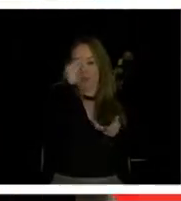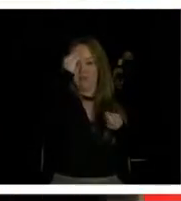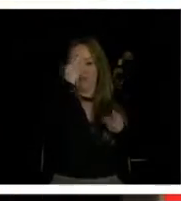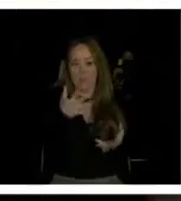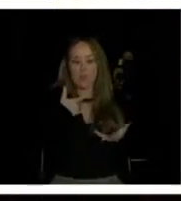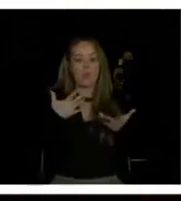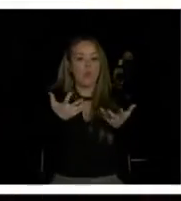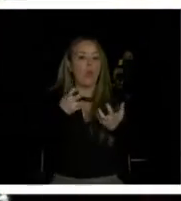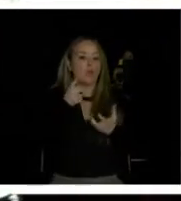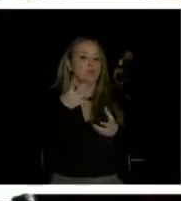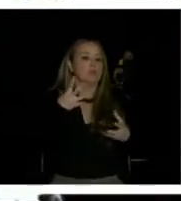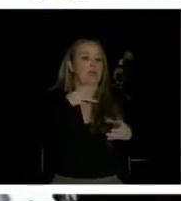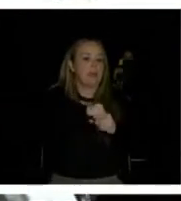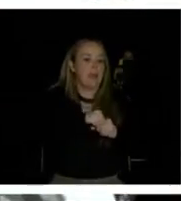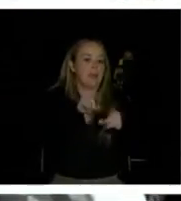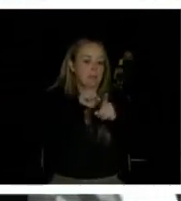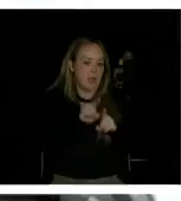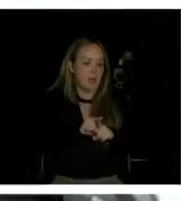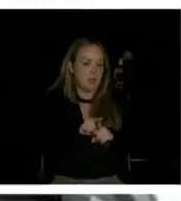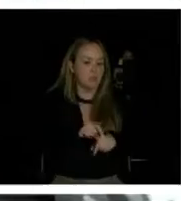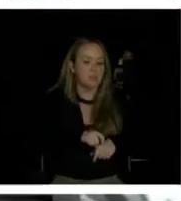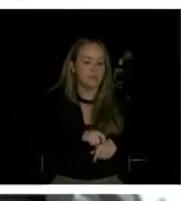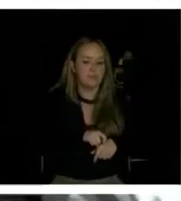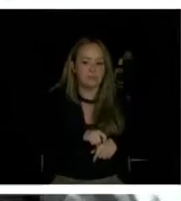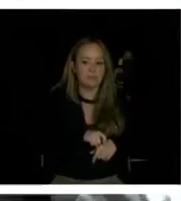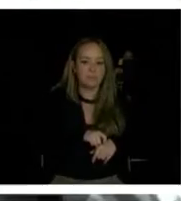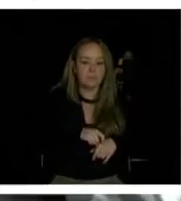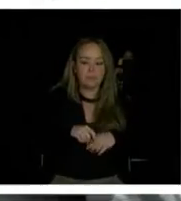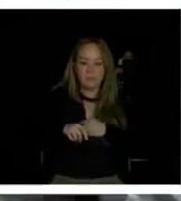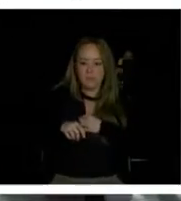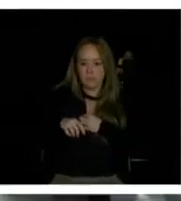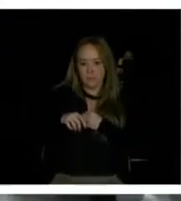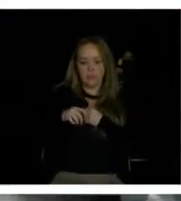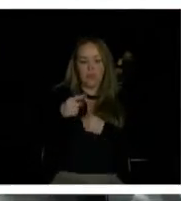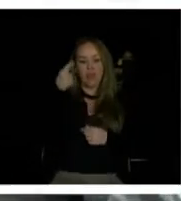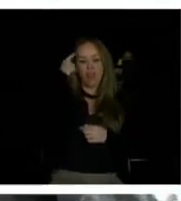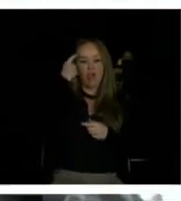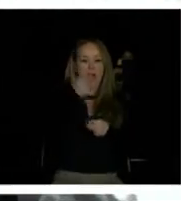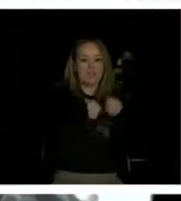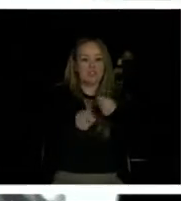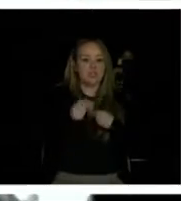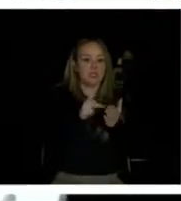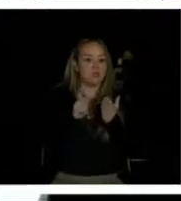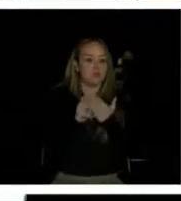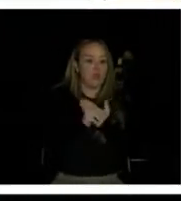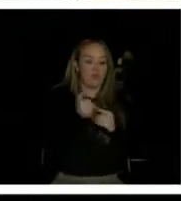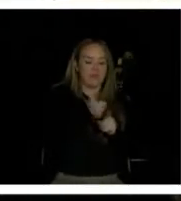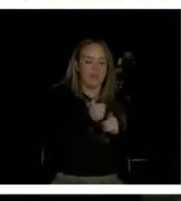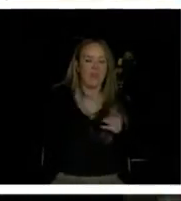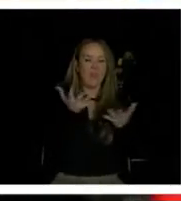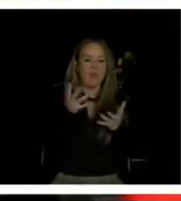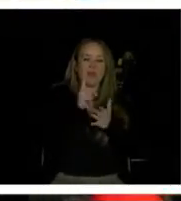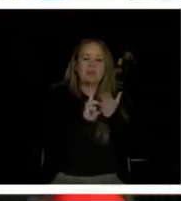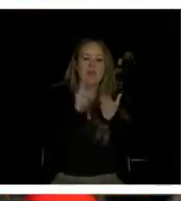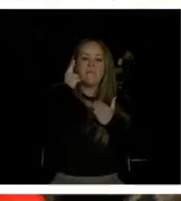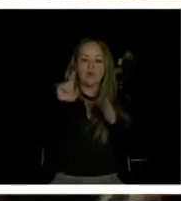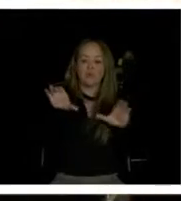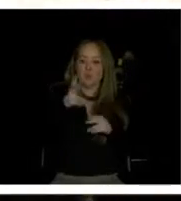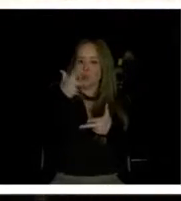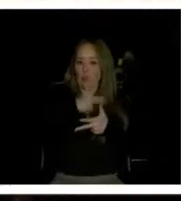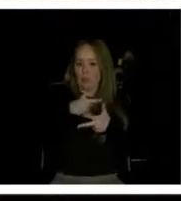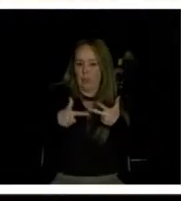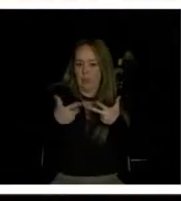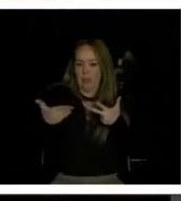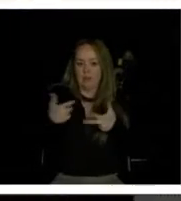information and we want you to engage as well. So the Thought Exchange program is designed to do three things.